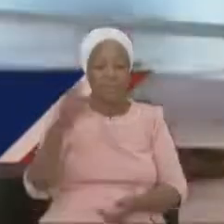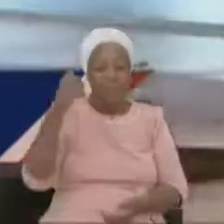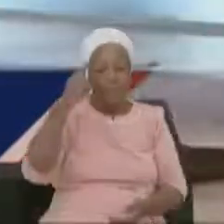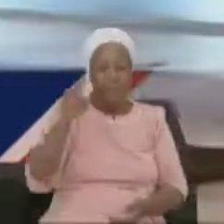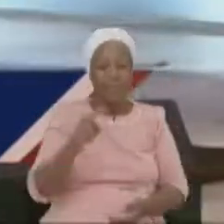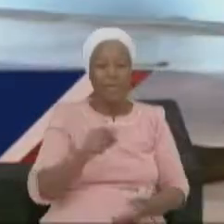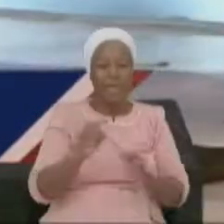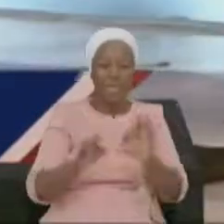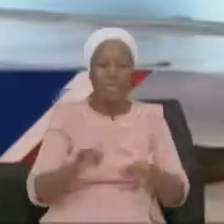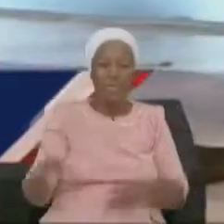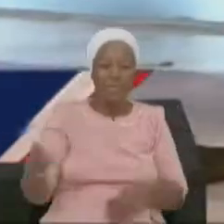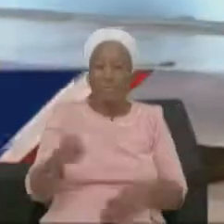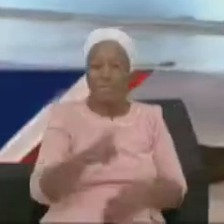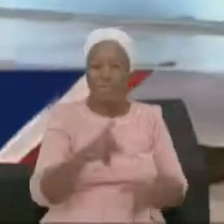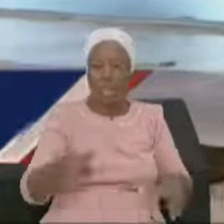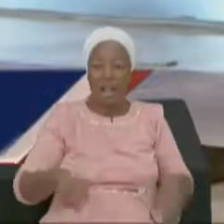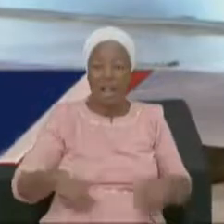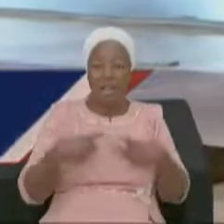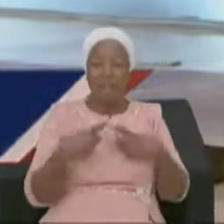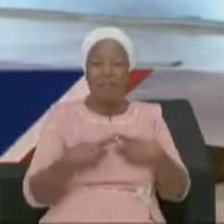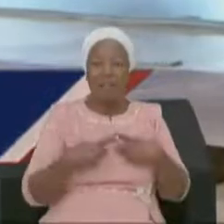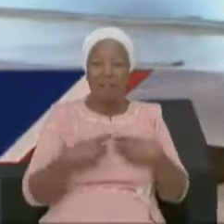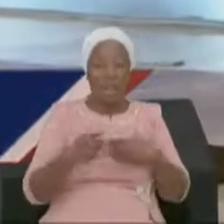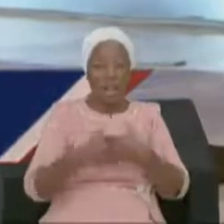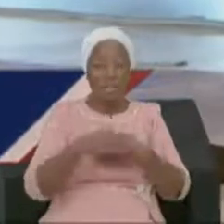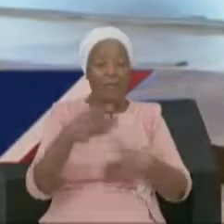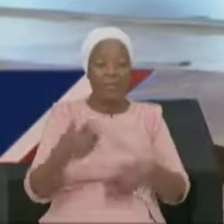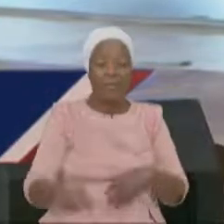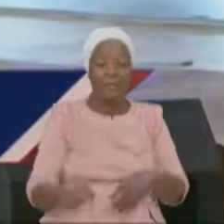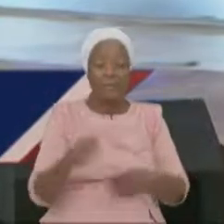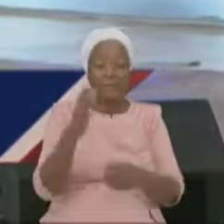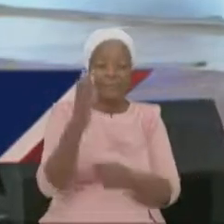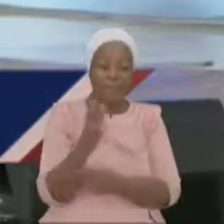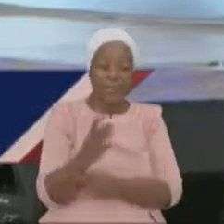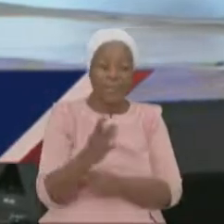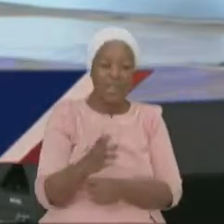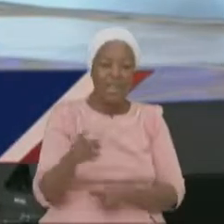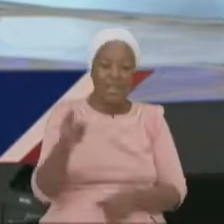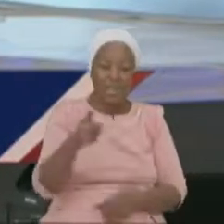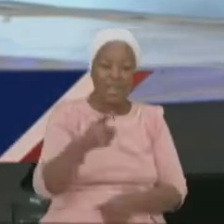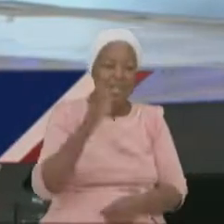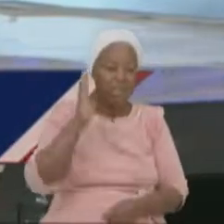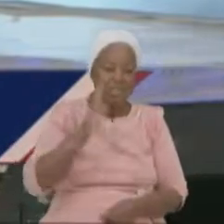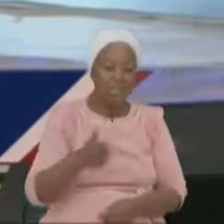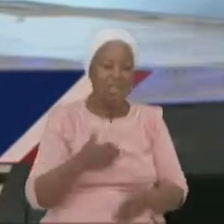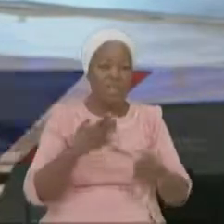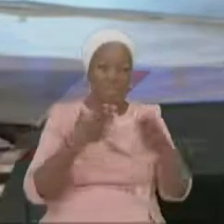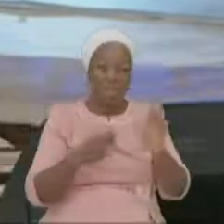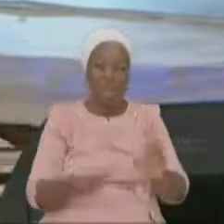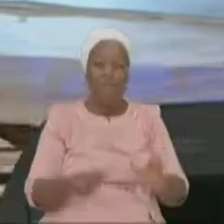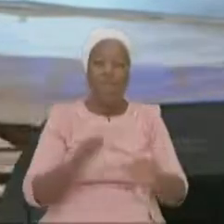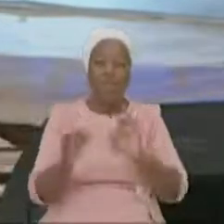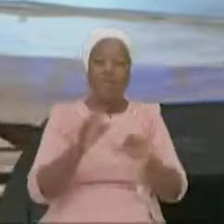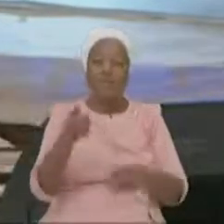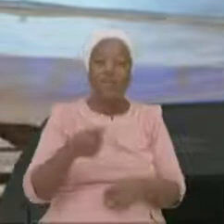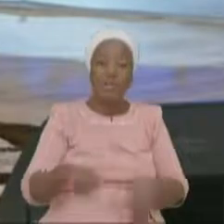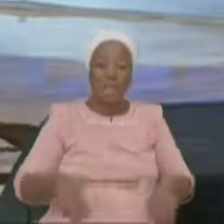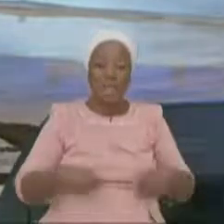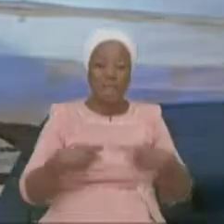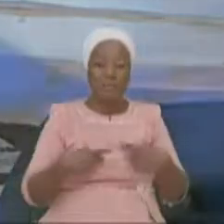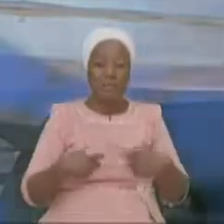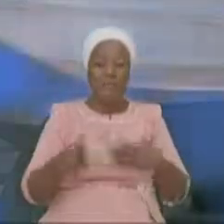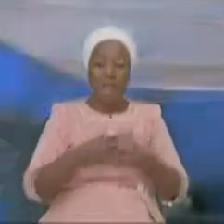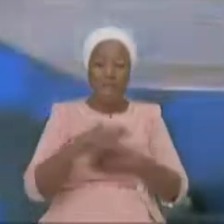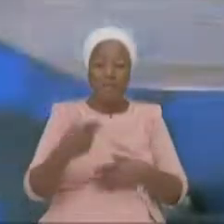ye live after the flesh, ye shall die. If you live after